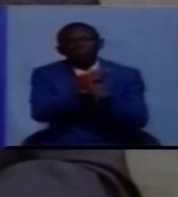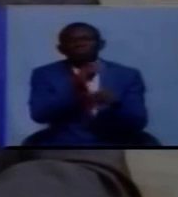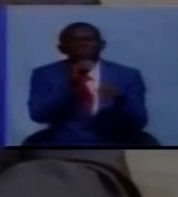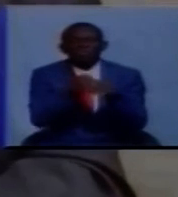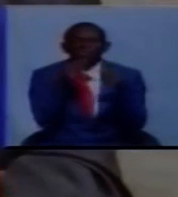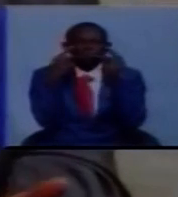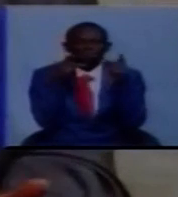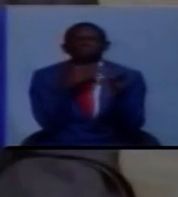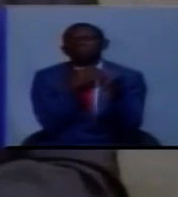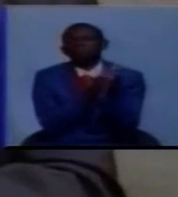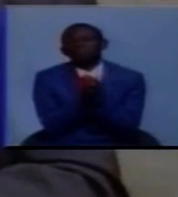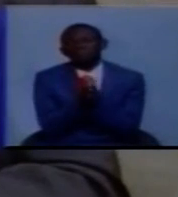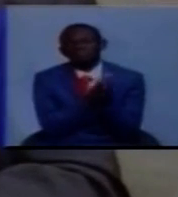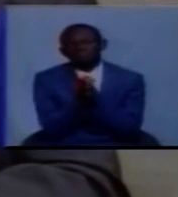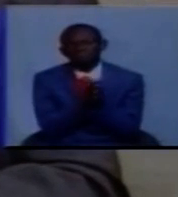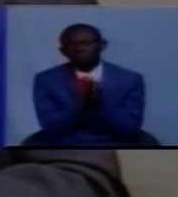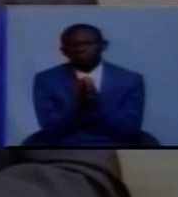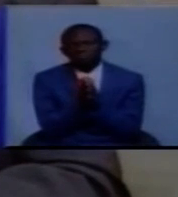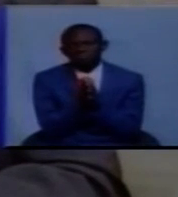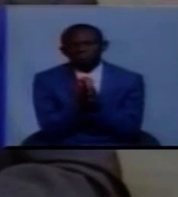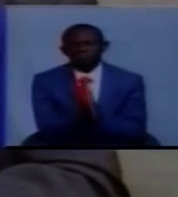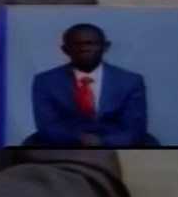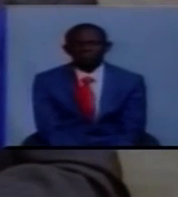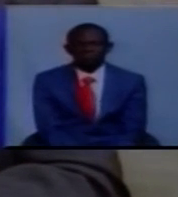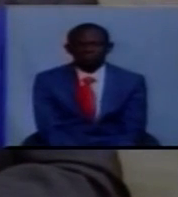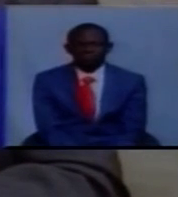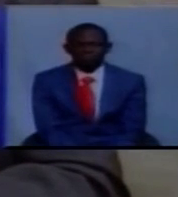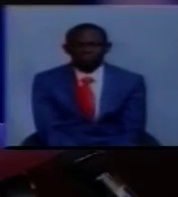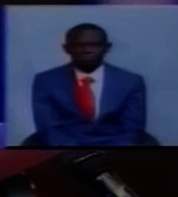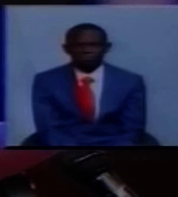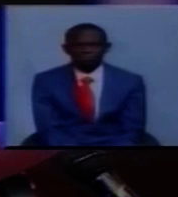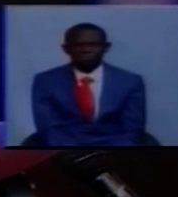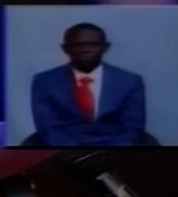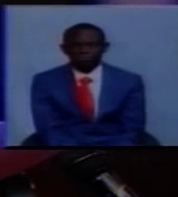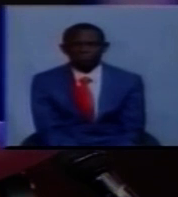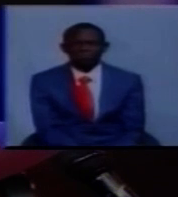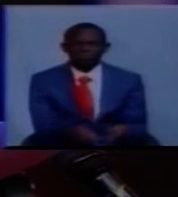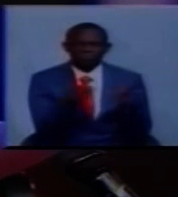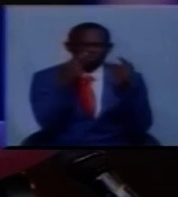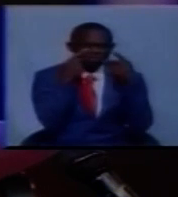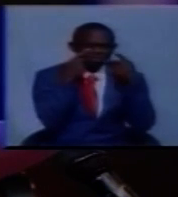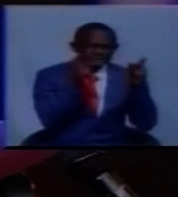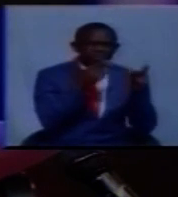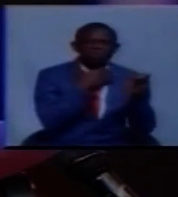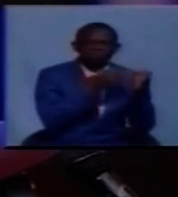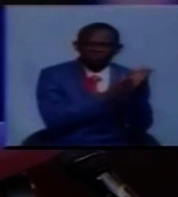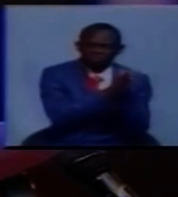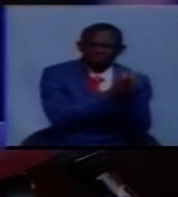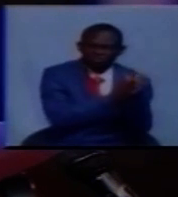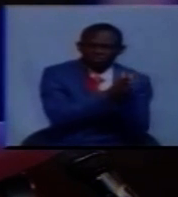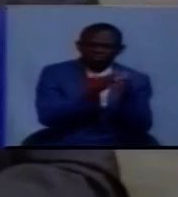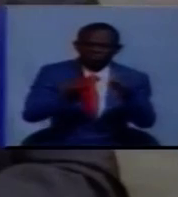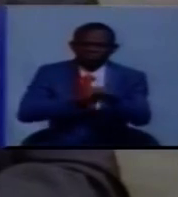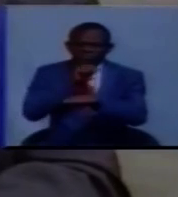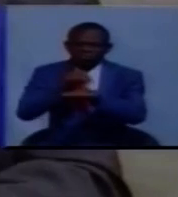reasons has got to be given for security reasons. So public interest, national interest, this is not the same. No,